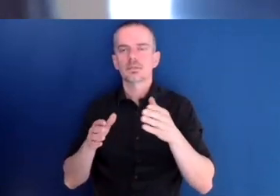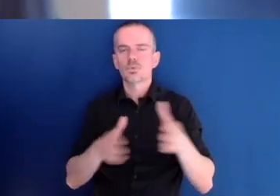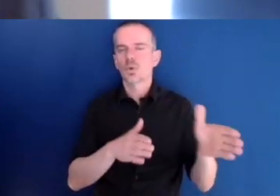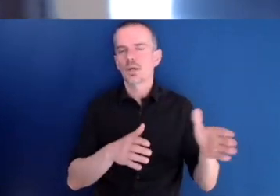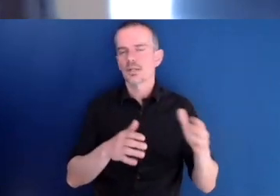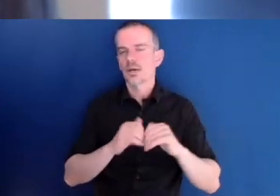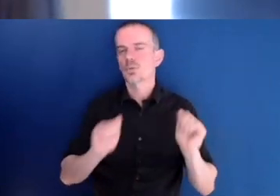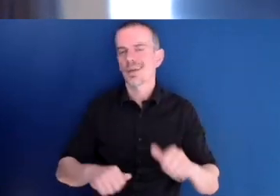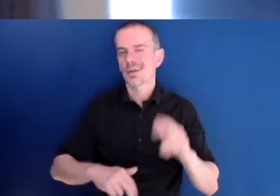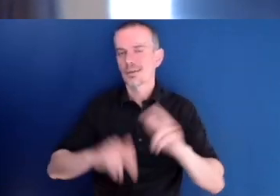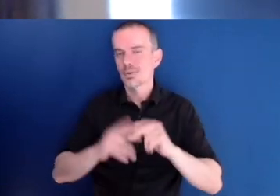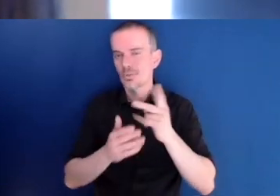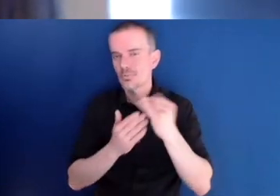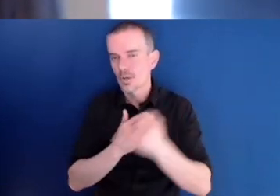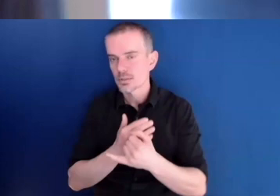So it could be,